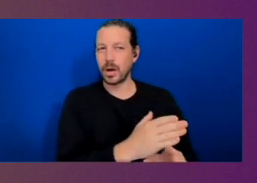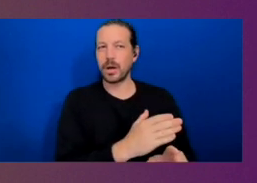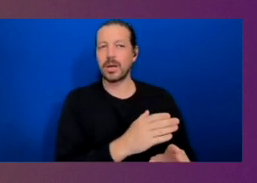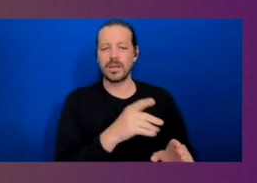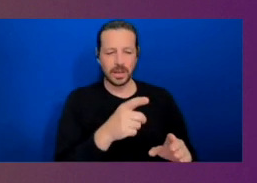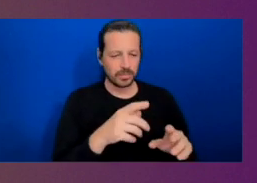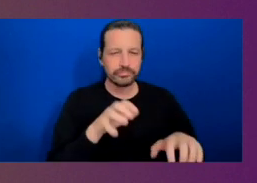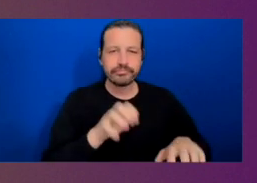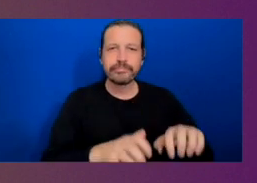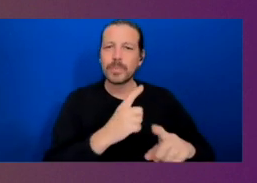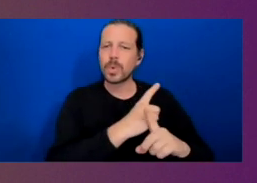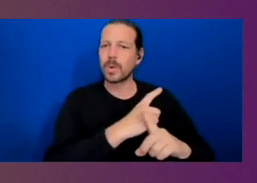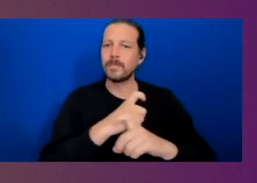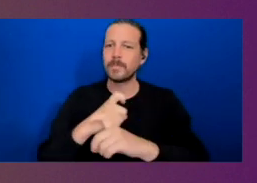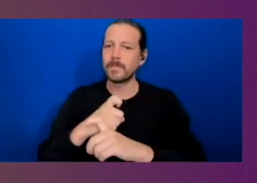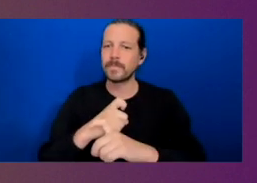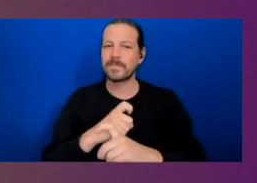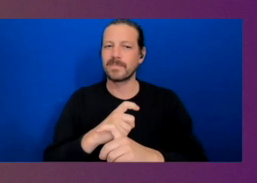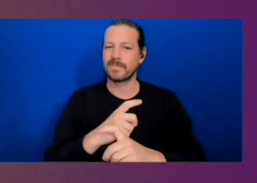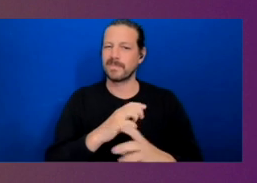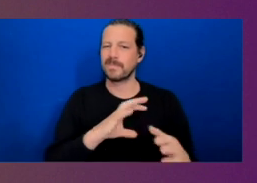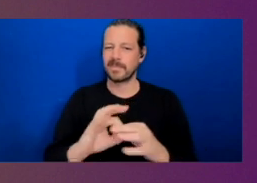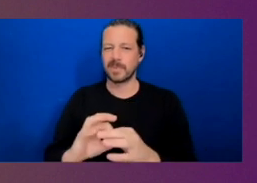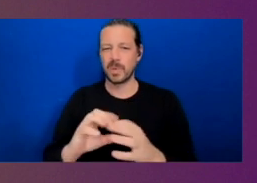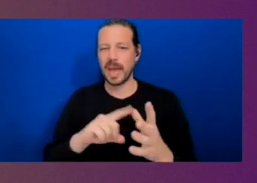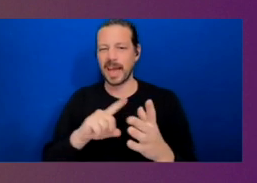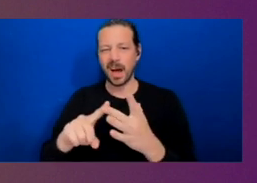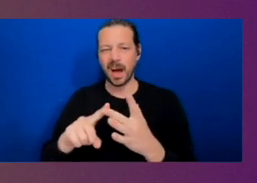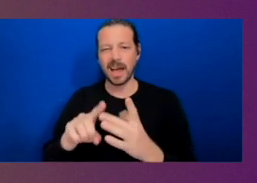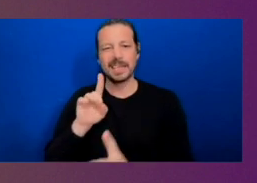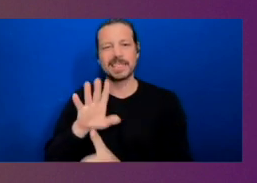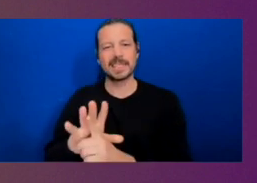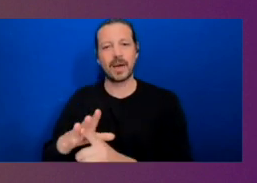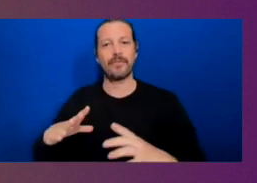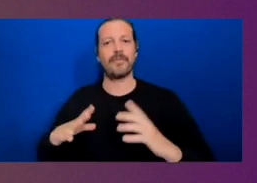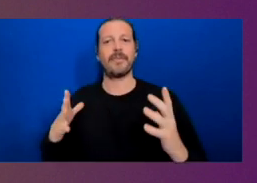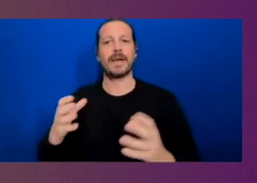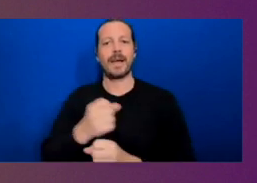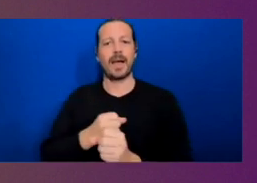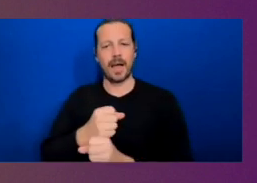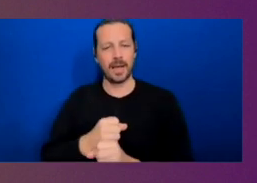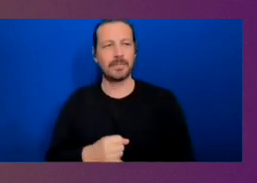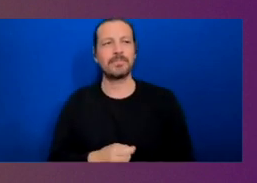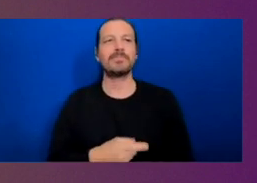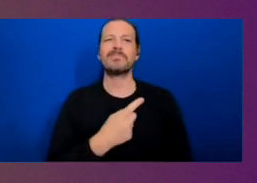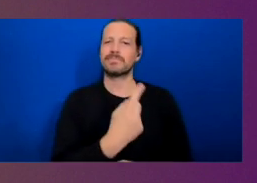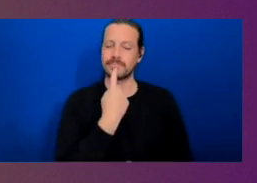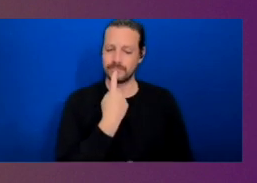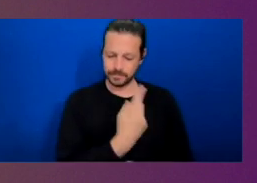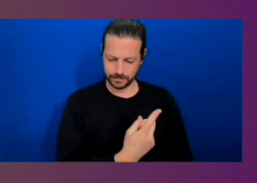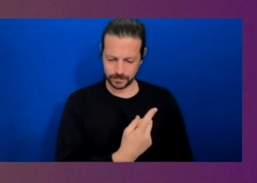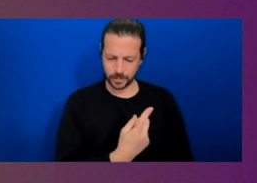was sitting kind of behind the AI for self-driving cars. And she was saying that a good friend of